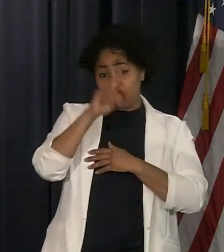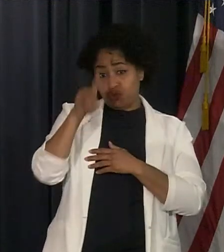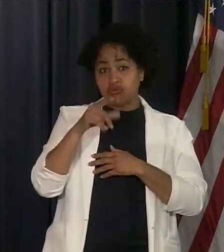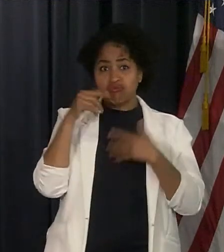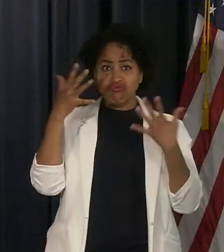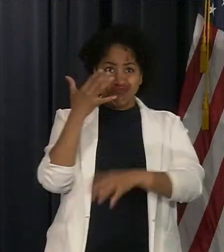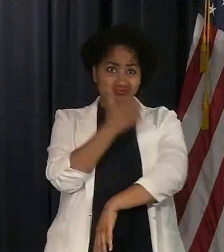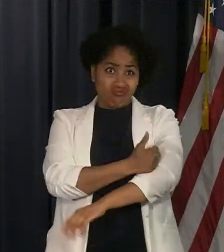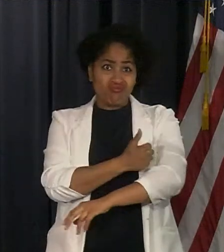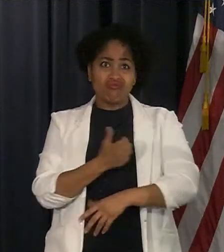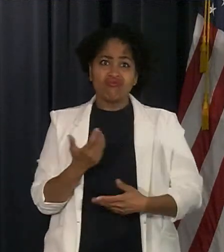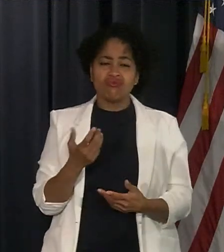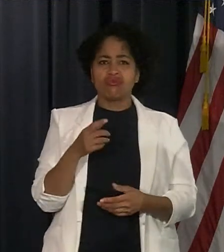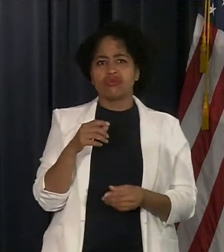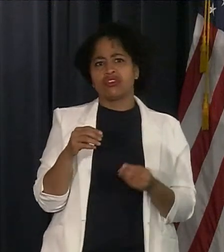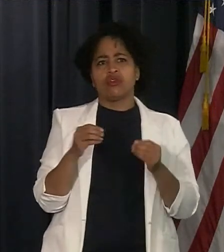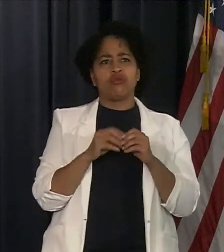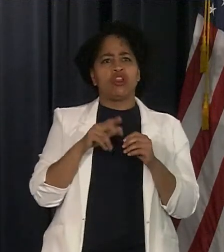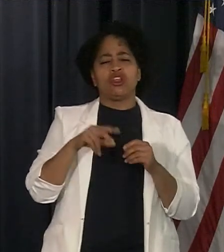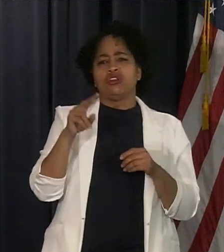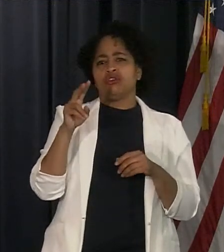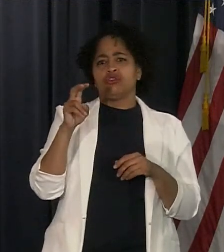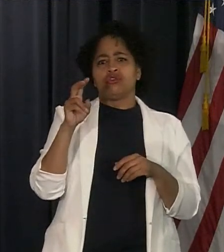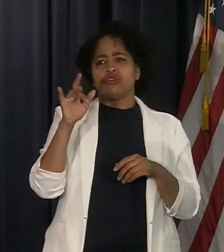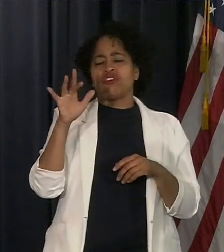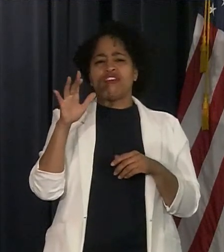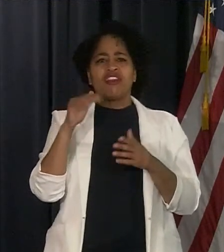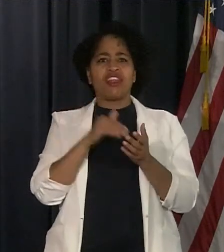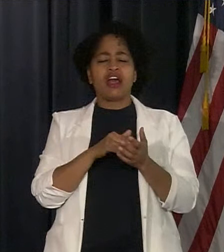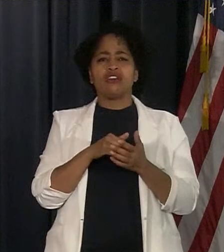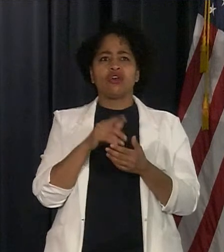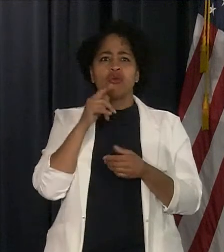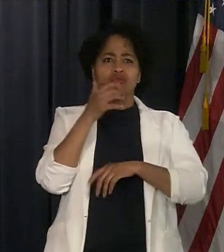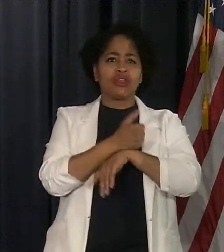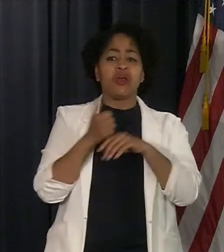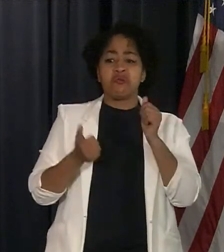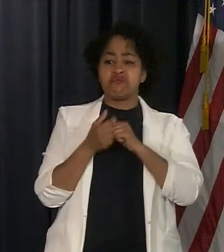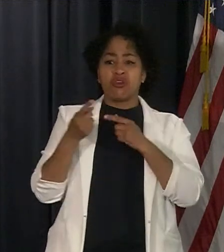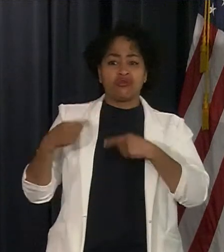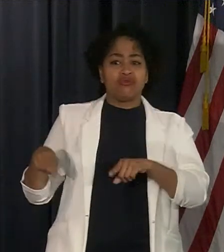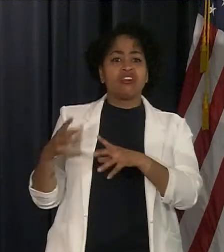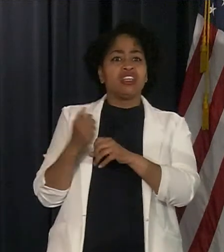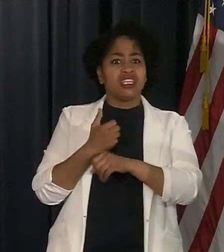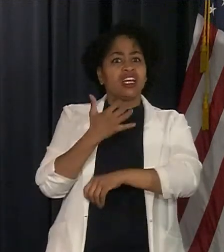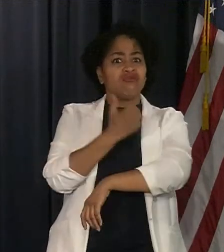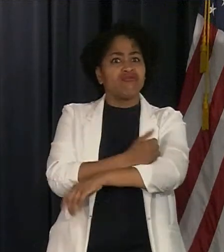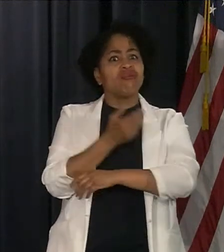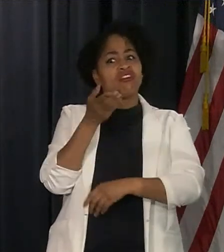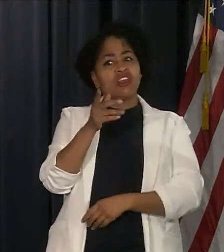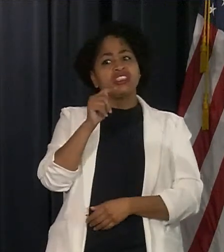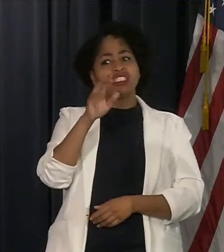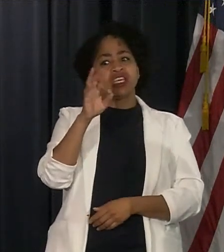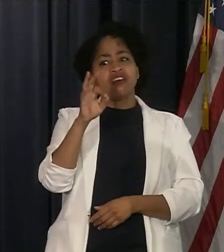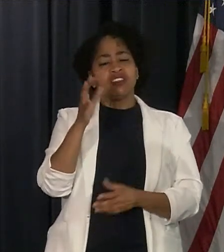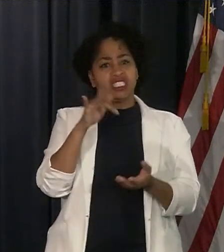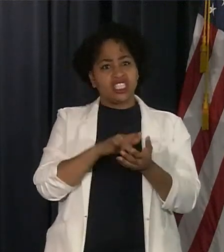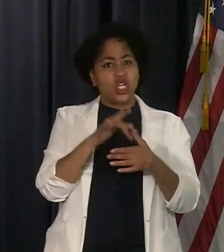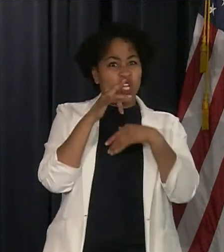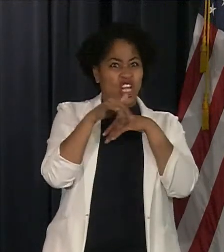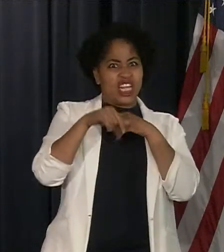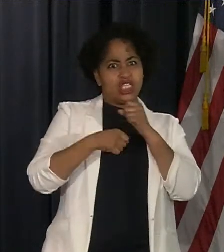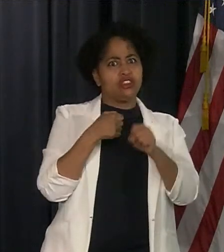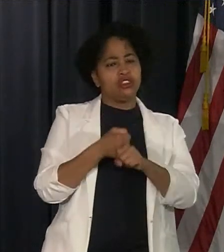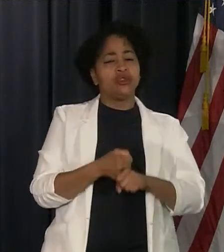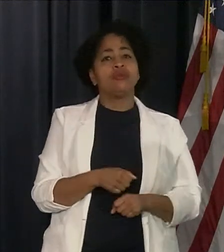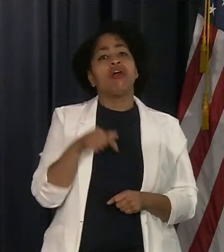been vaccinated, there's more than 225,000 been vaccinated, vast majority got their shots at the TCF Center earlier this